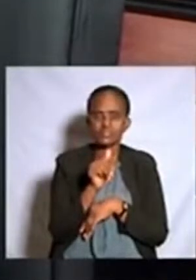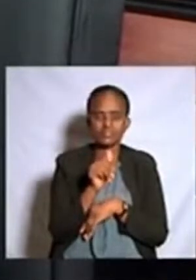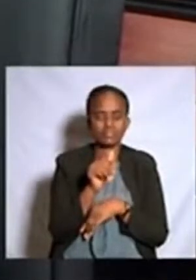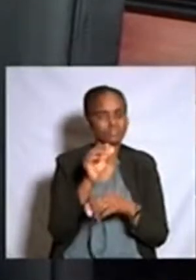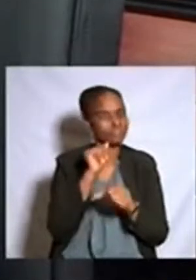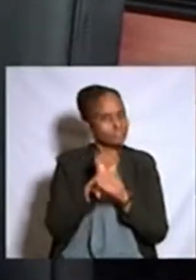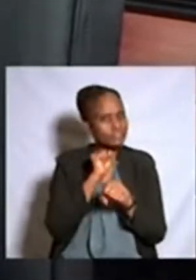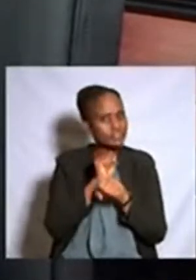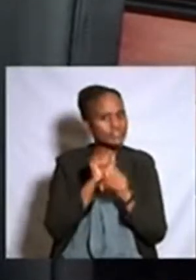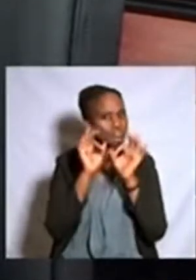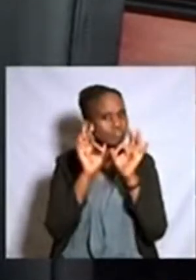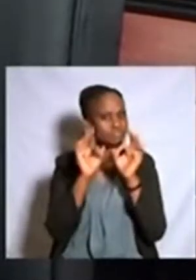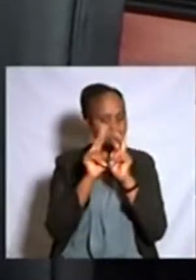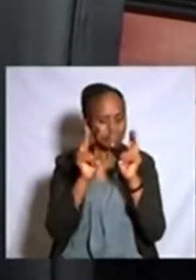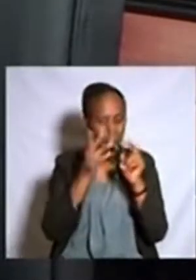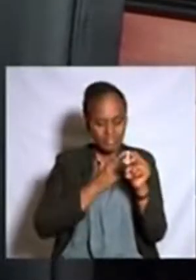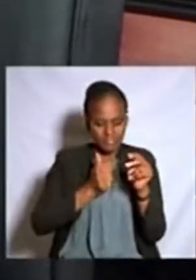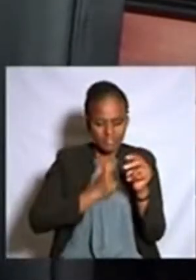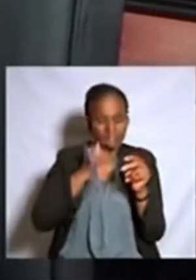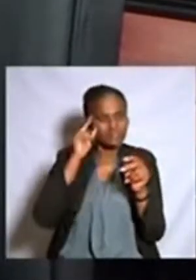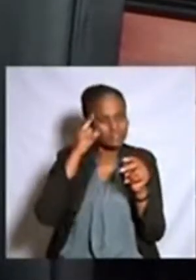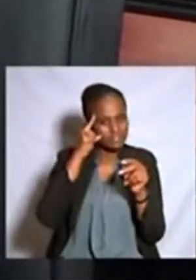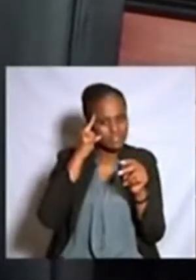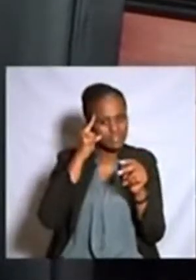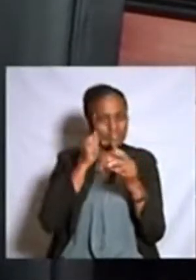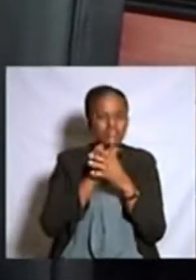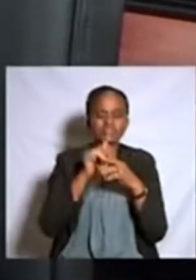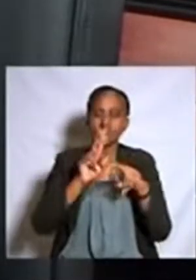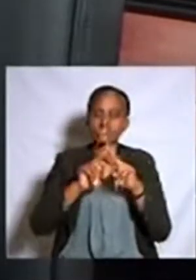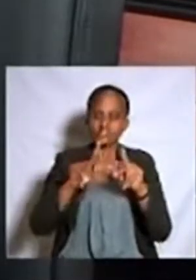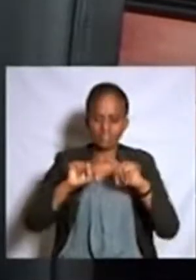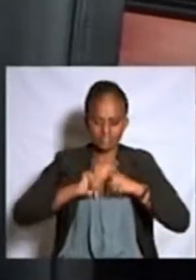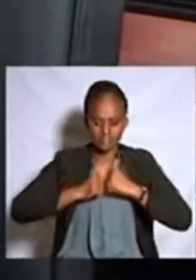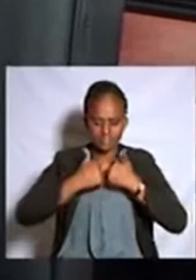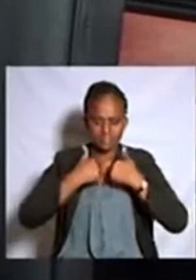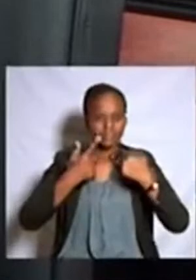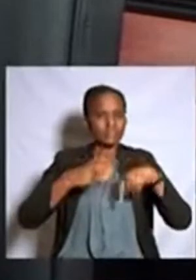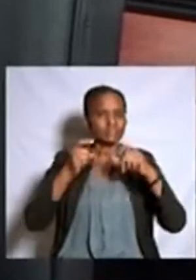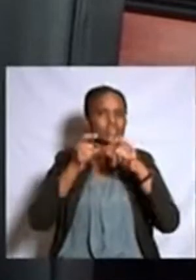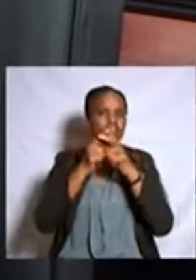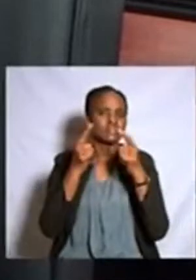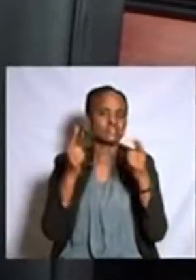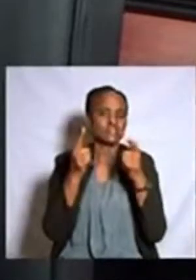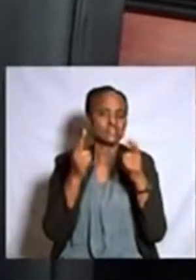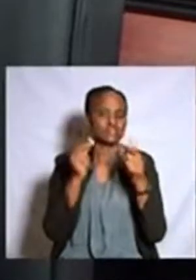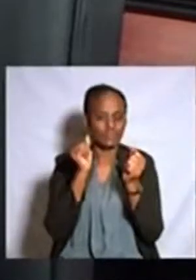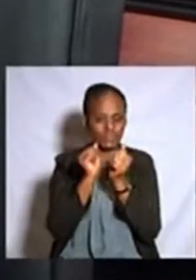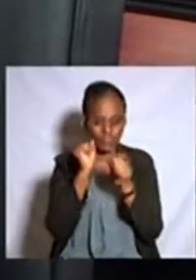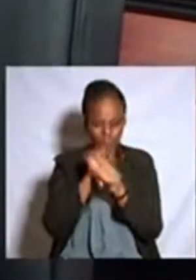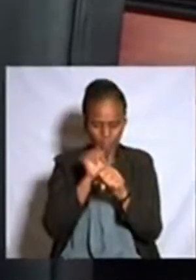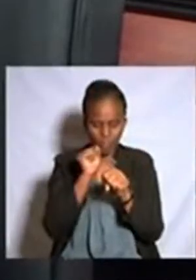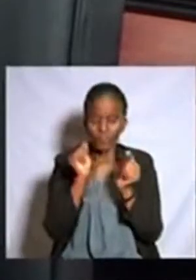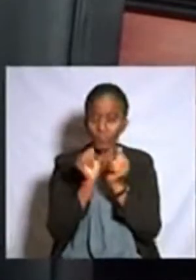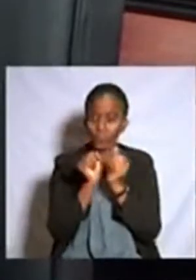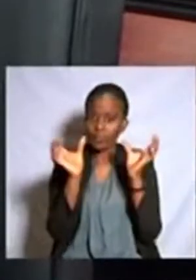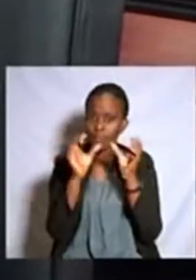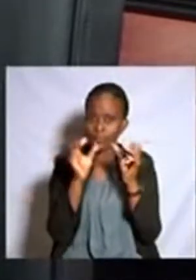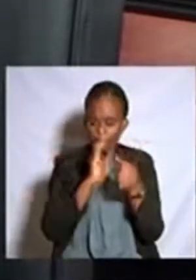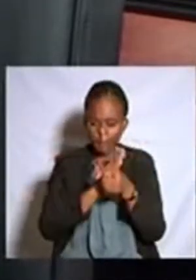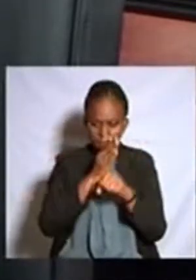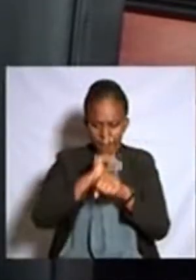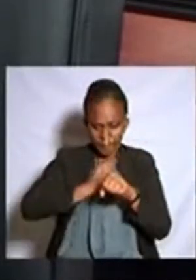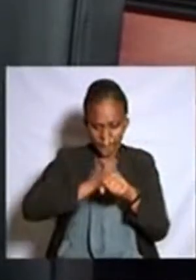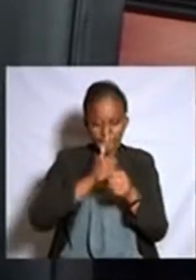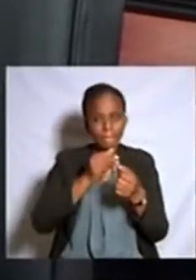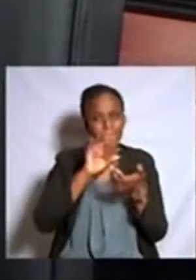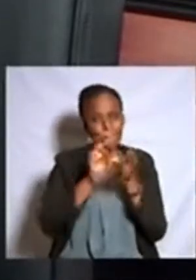perfected. So I think at some point, Chair, we had a challenge, especially with the council, in that once we lodged